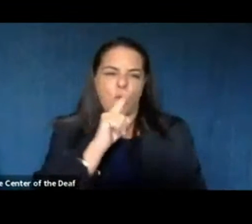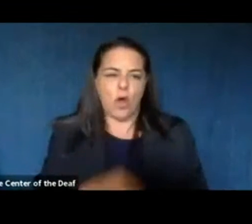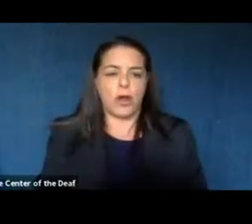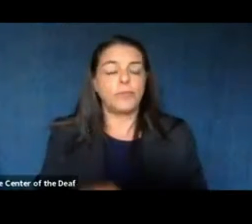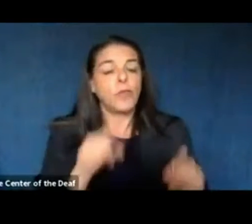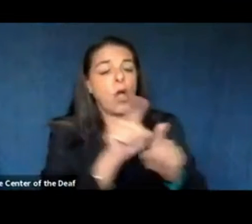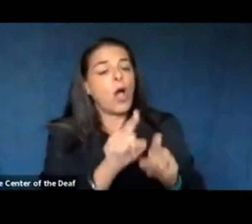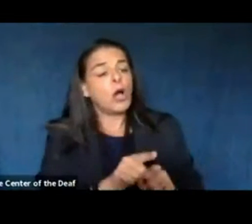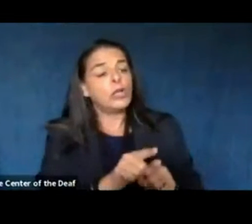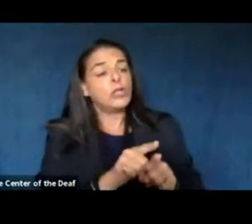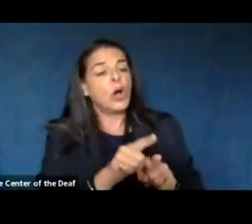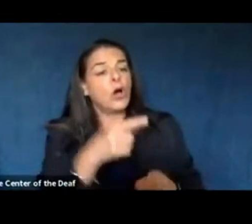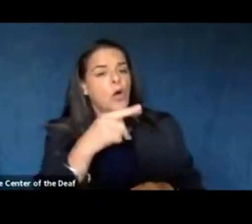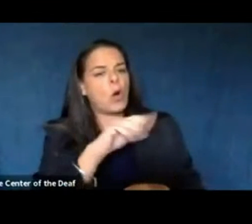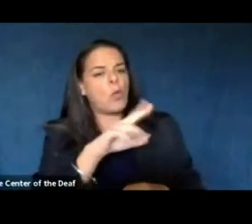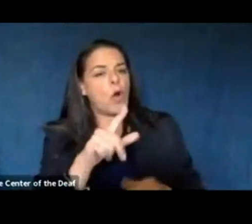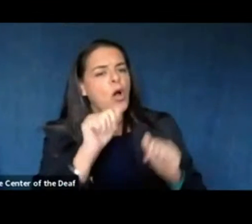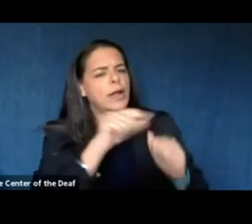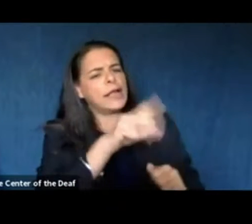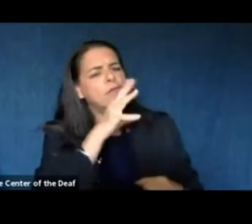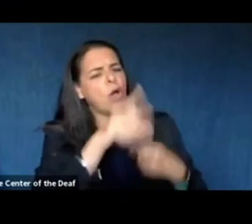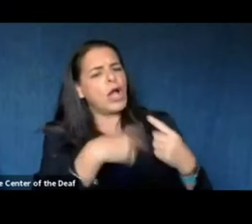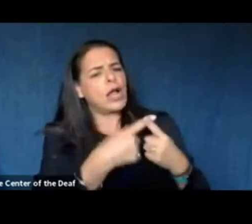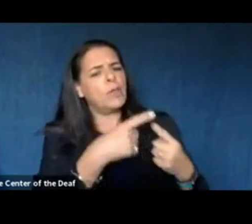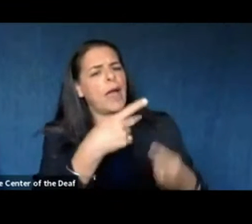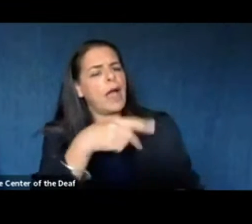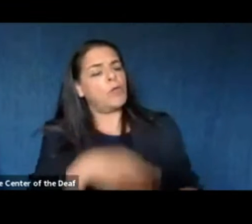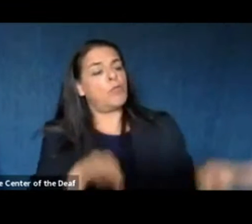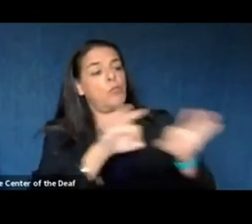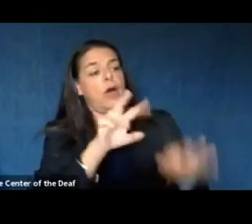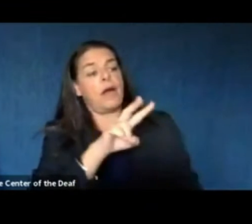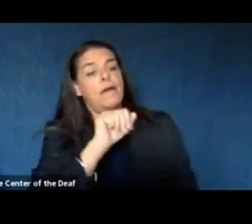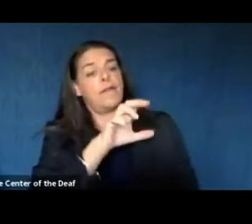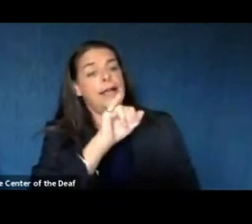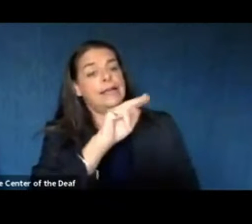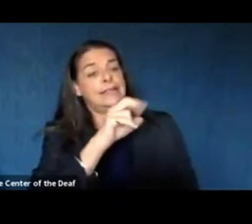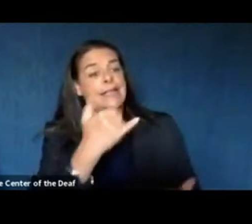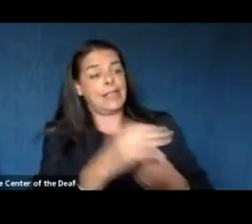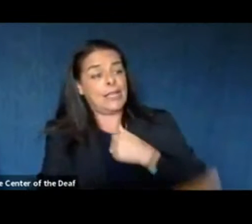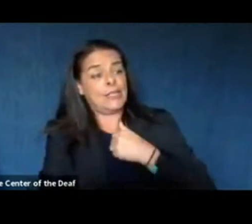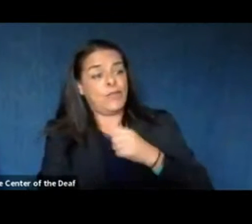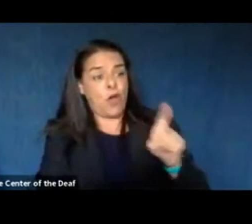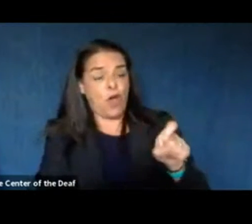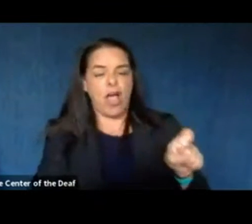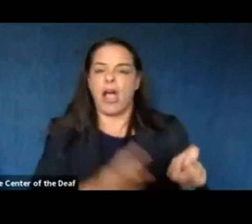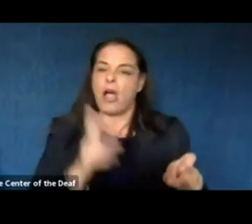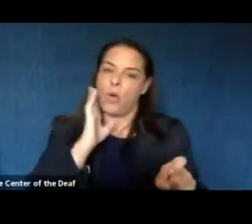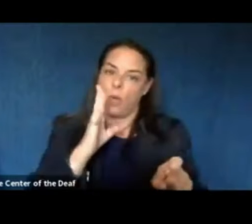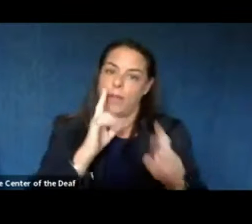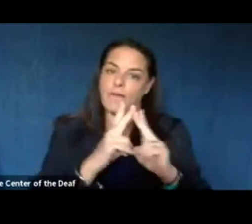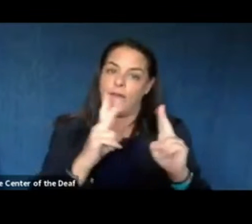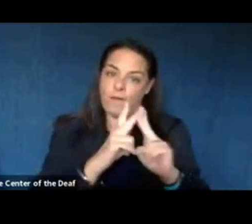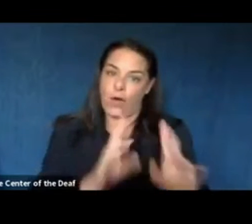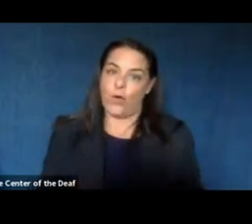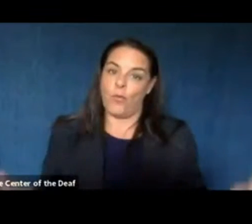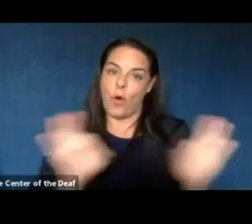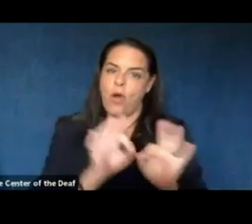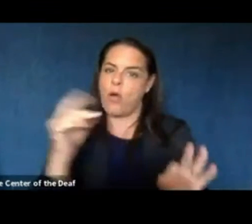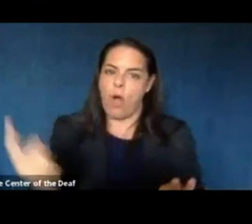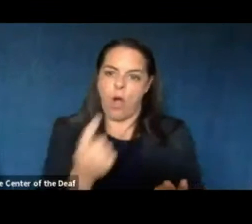WBIR, can you speak to the importance of vaccines this fall? Oh, it's going to be tremendously important. It always is from the public health